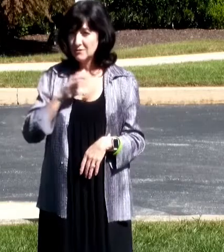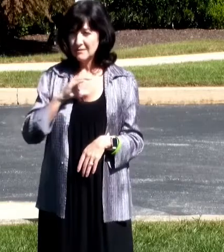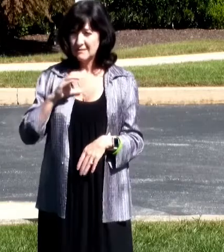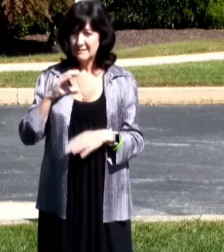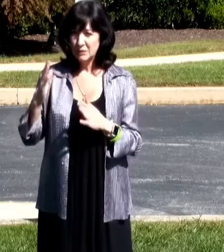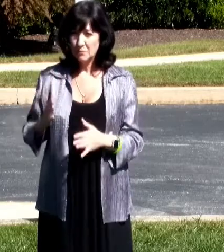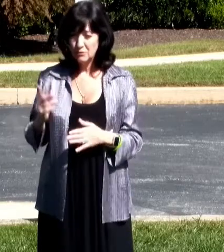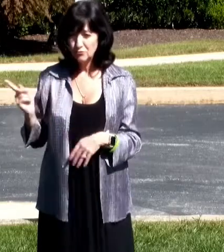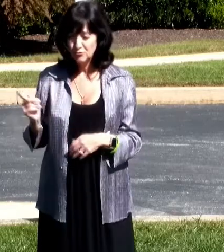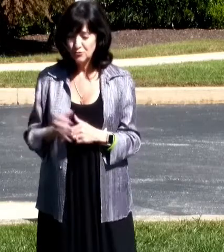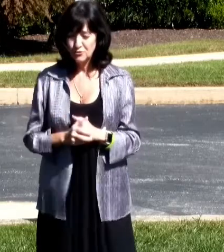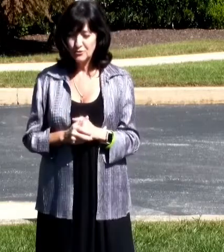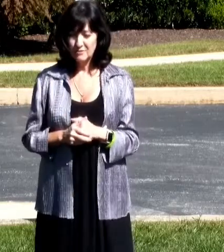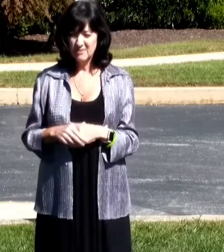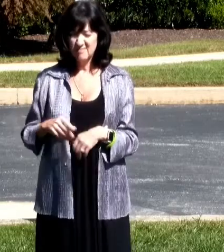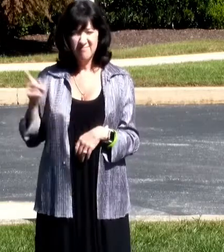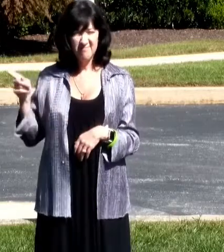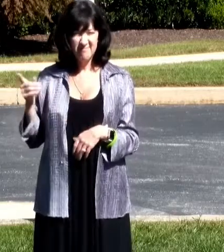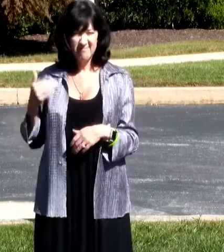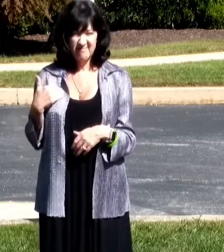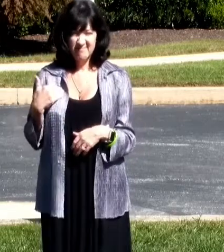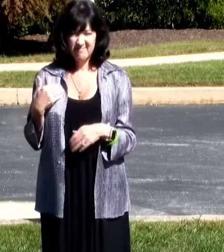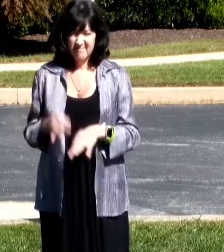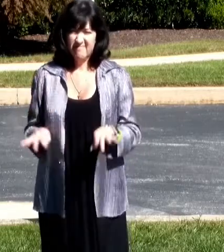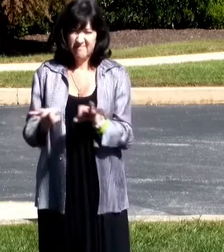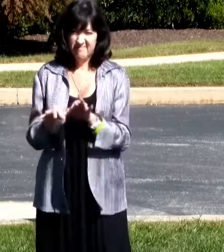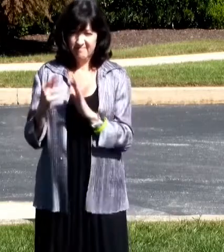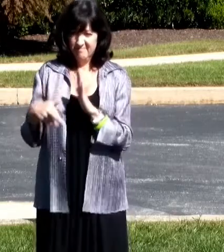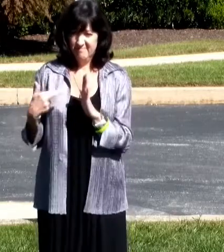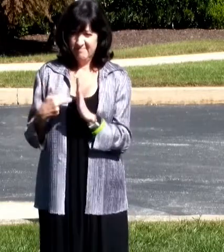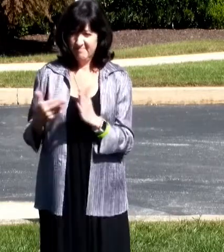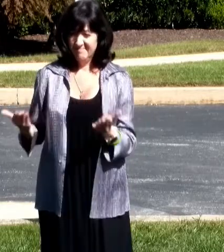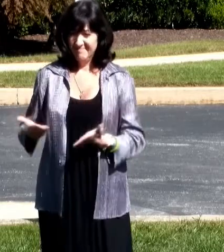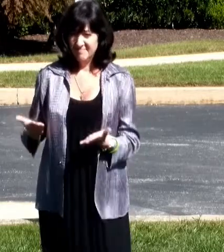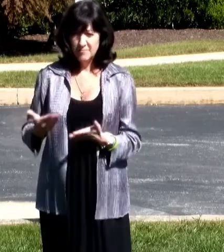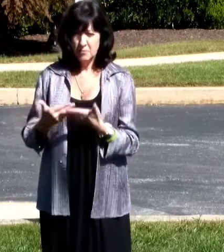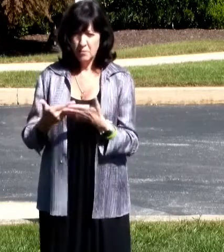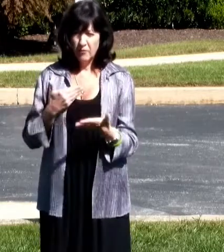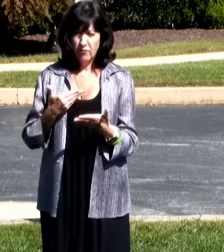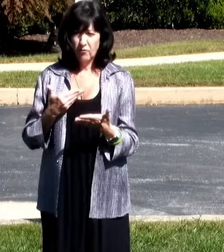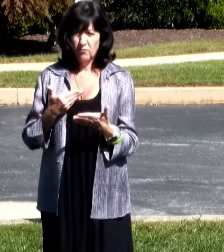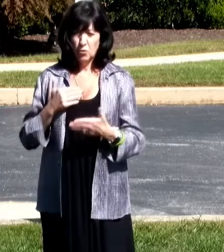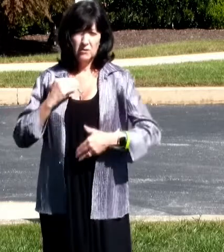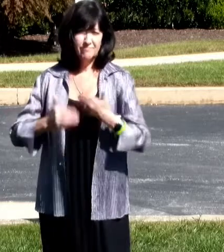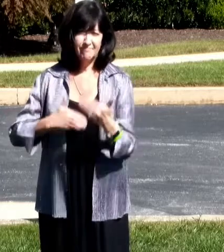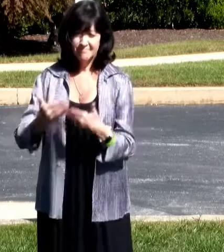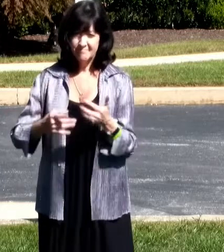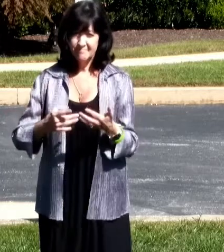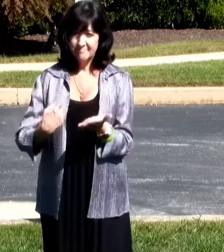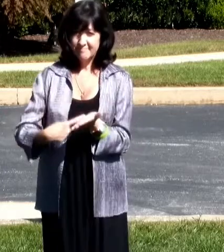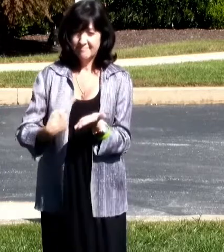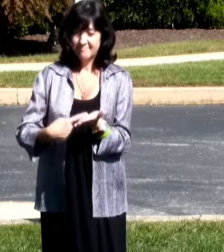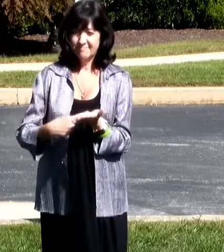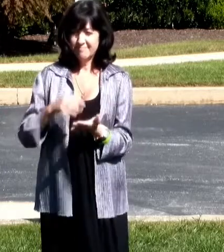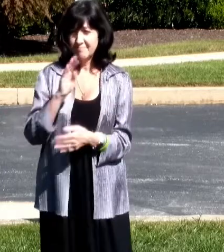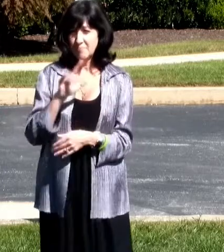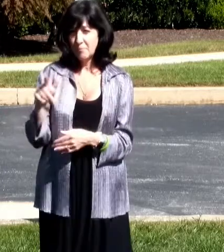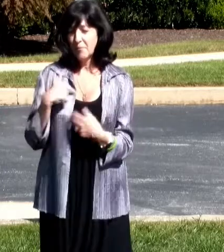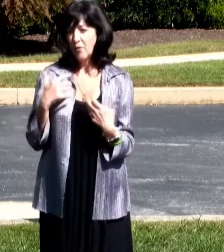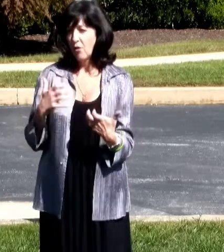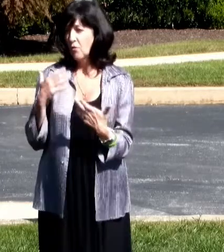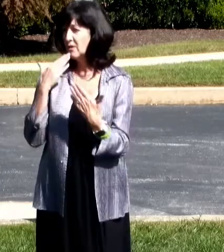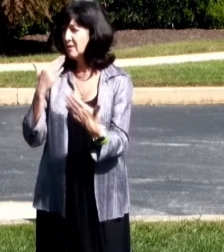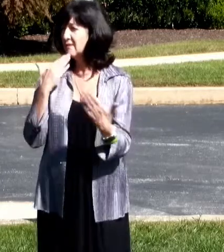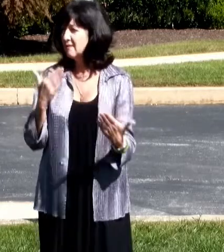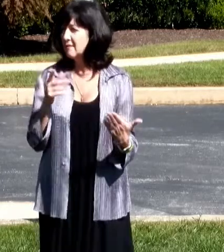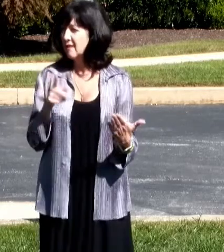appreciate him being here. But before we get into the bill, I just want to take this opportunity to thank our physicians